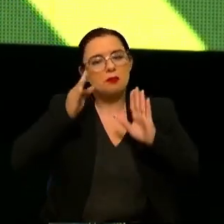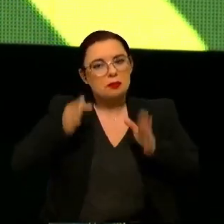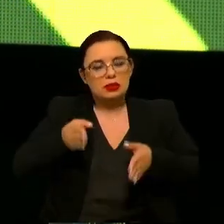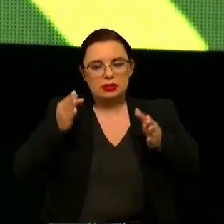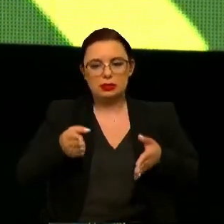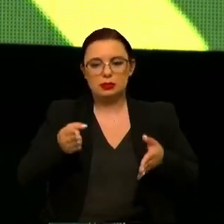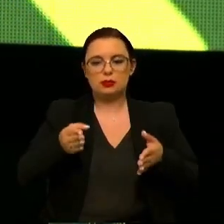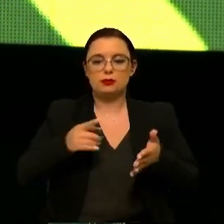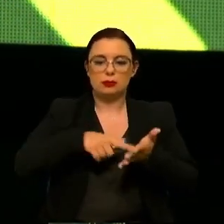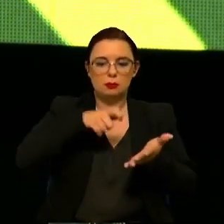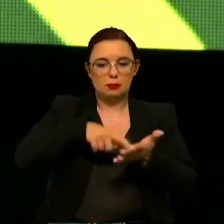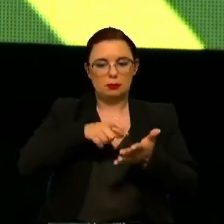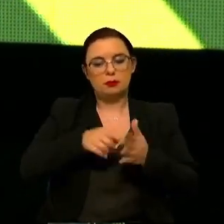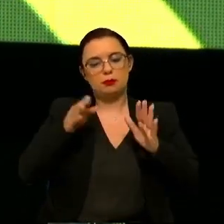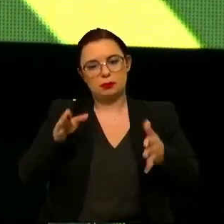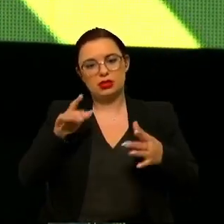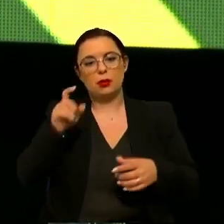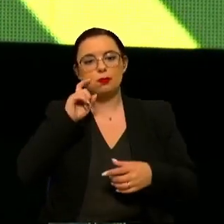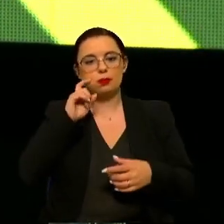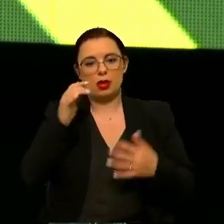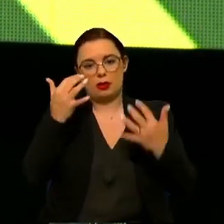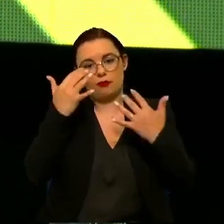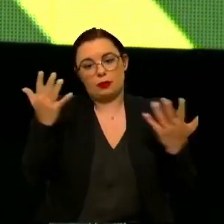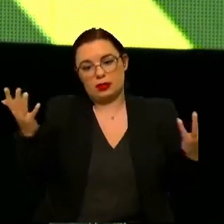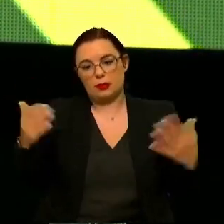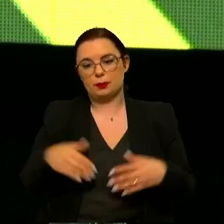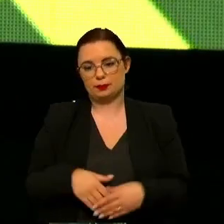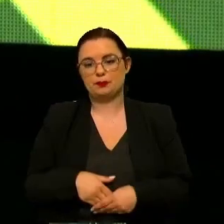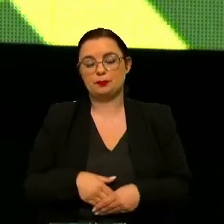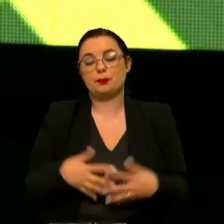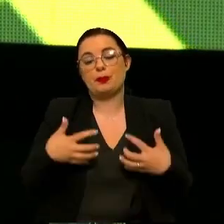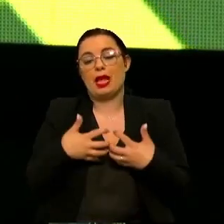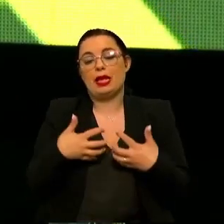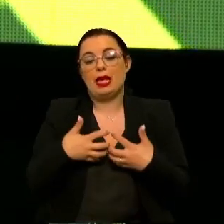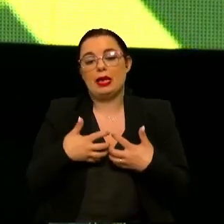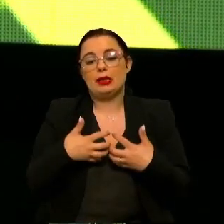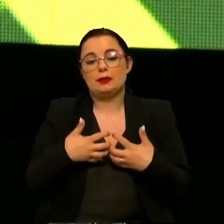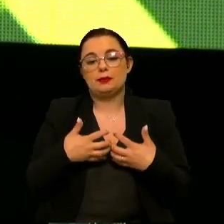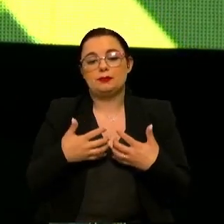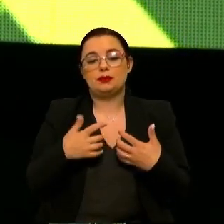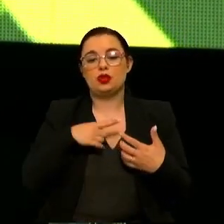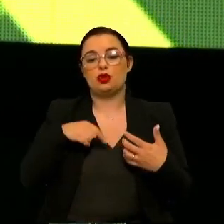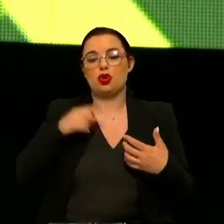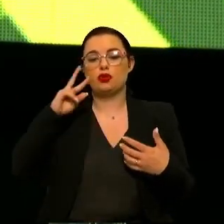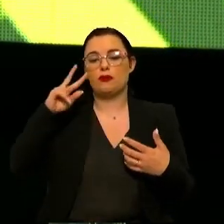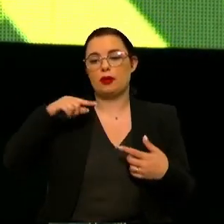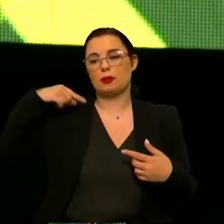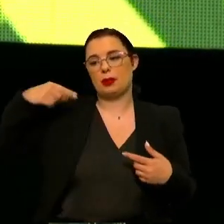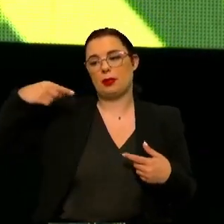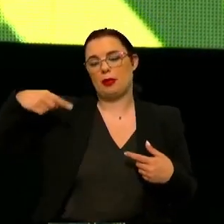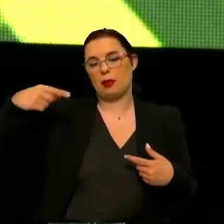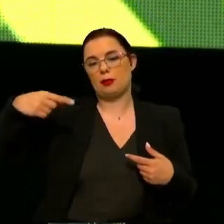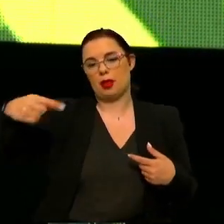for the society the importance of secure information.